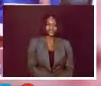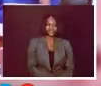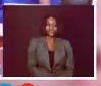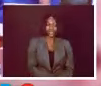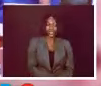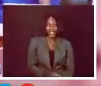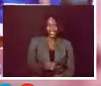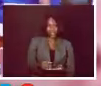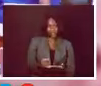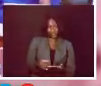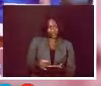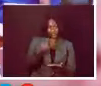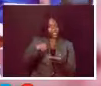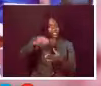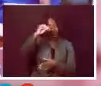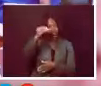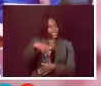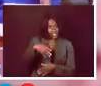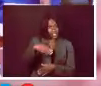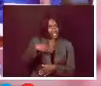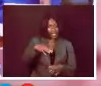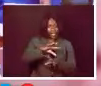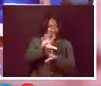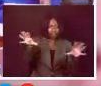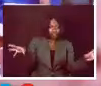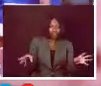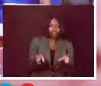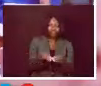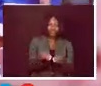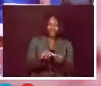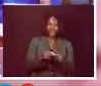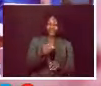the percentages, it gives you the global figure you get for each caucus.